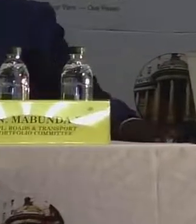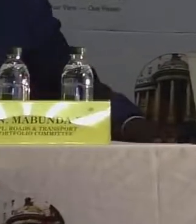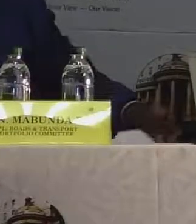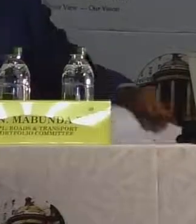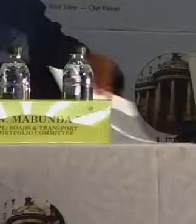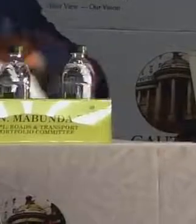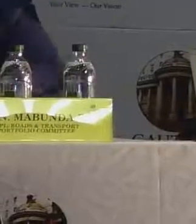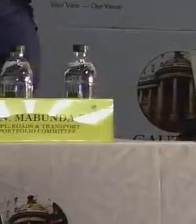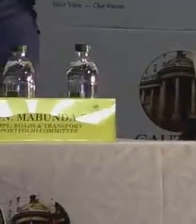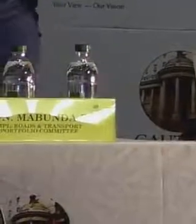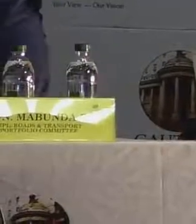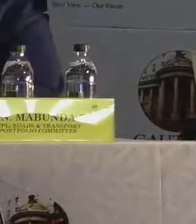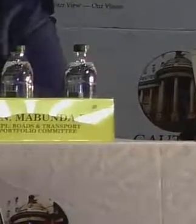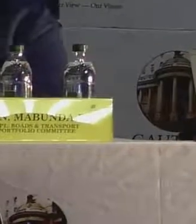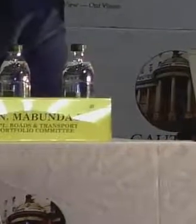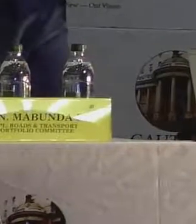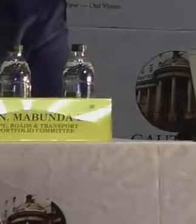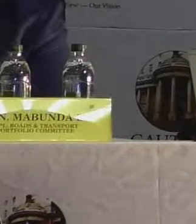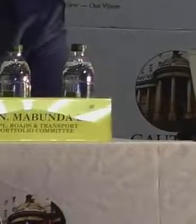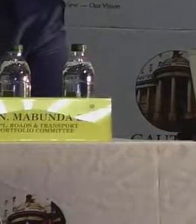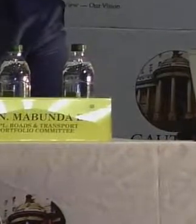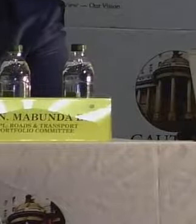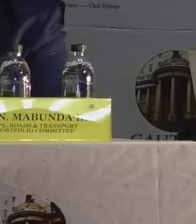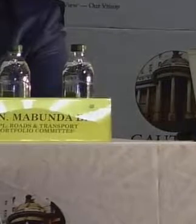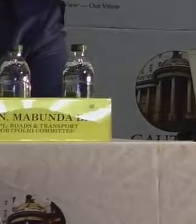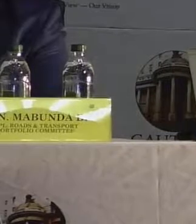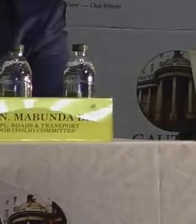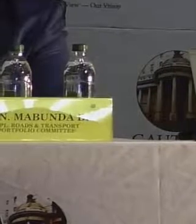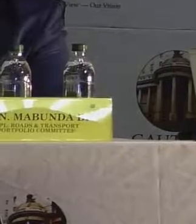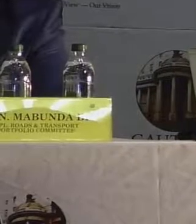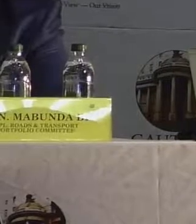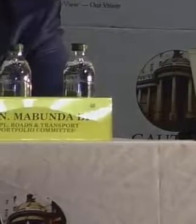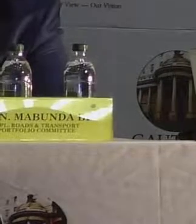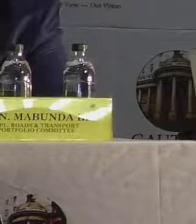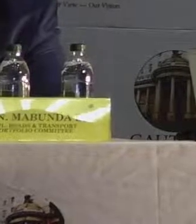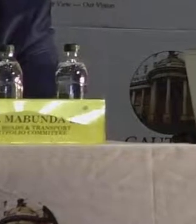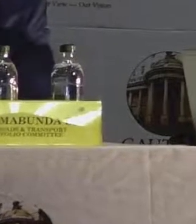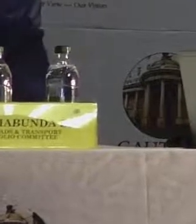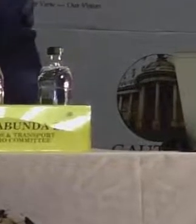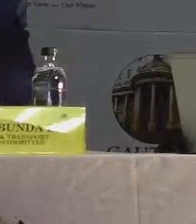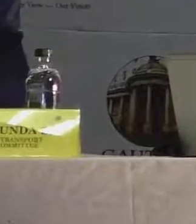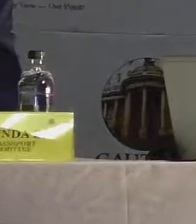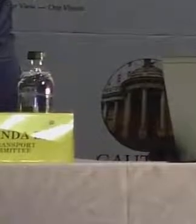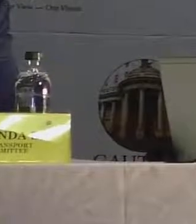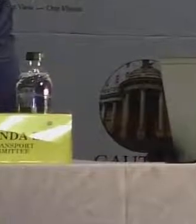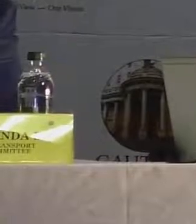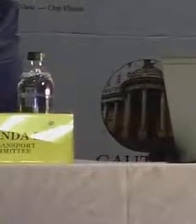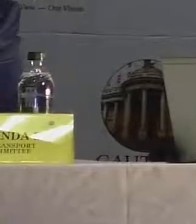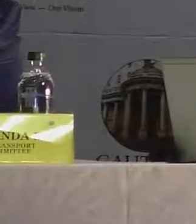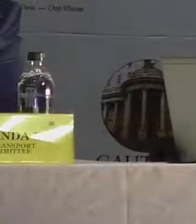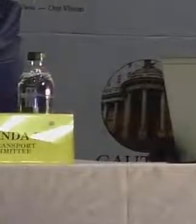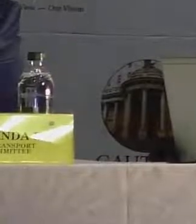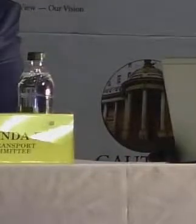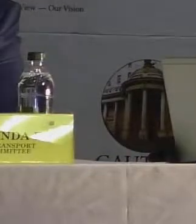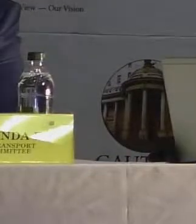department, HOD, to you and your team that are here. Welcome. And when we get to